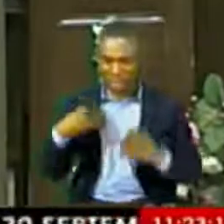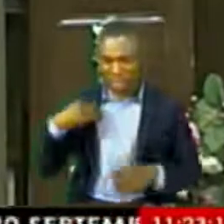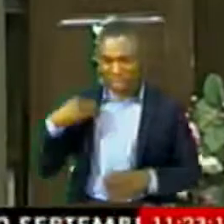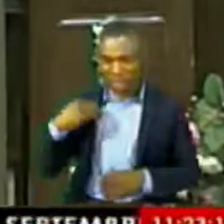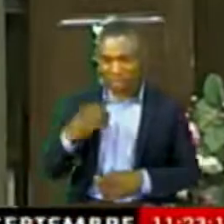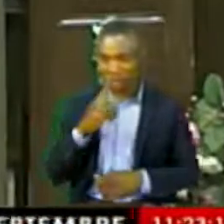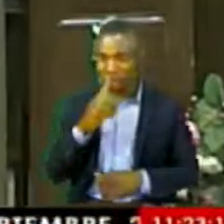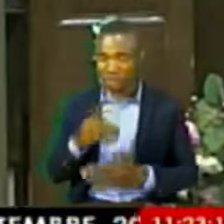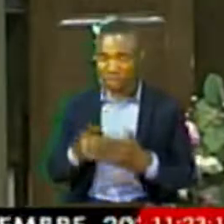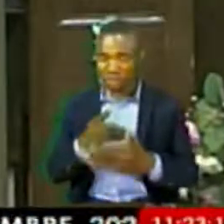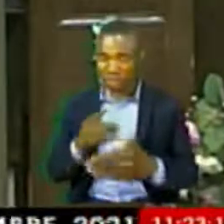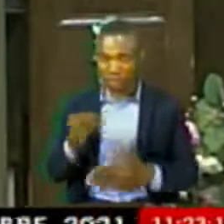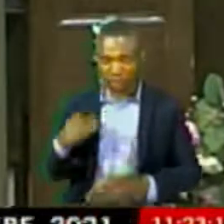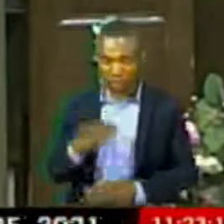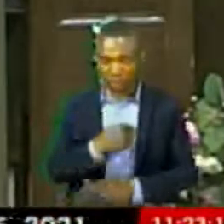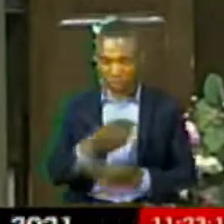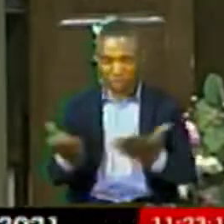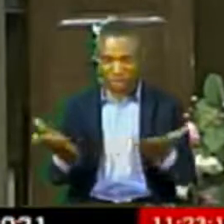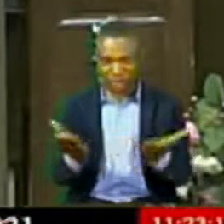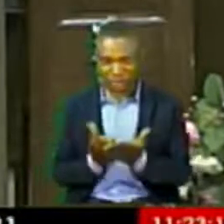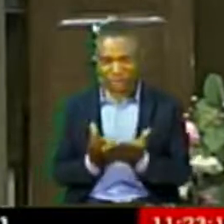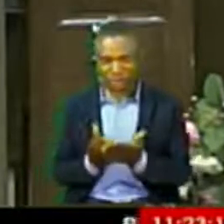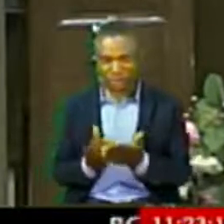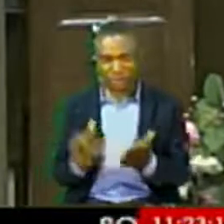There is gloves front here.